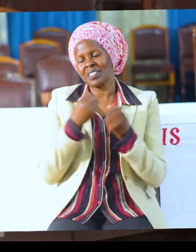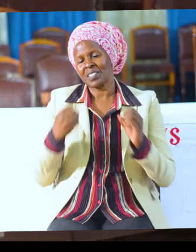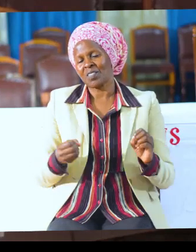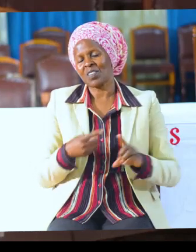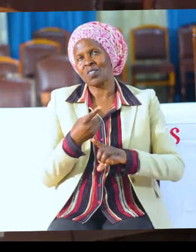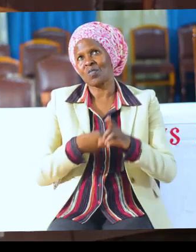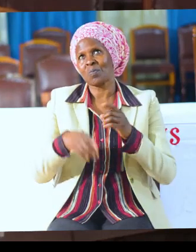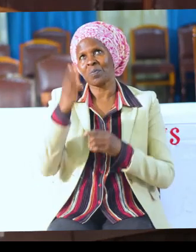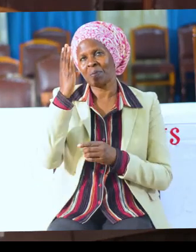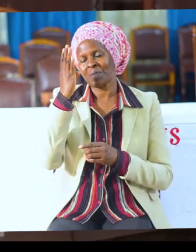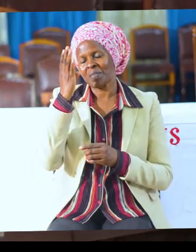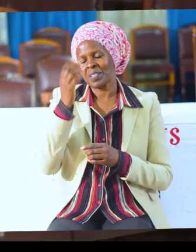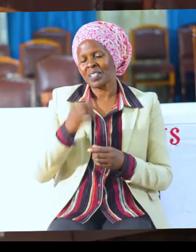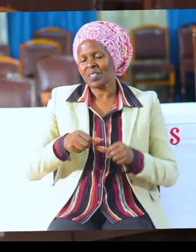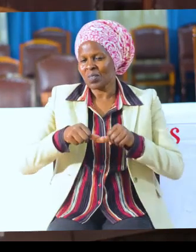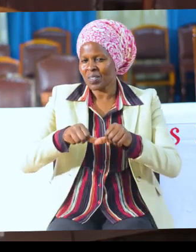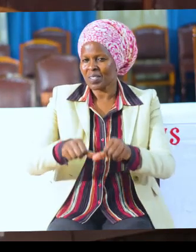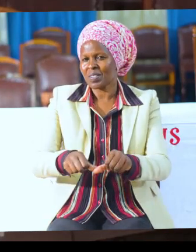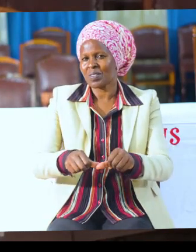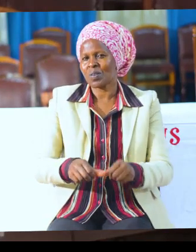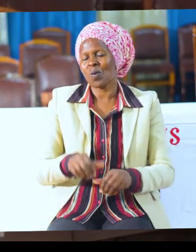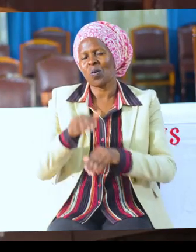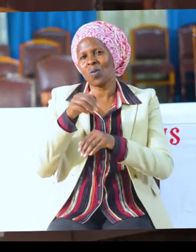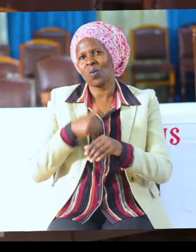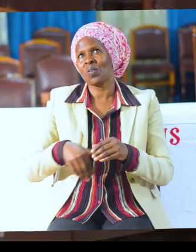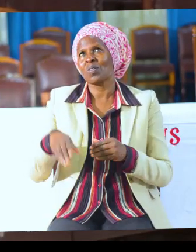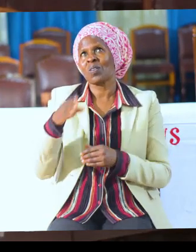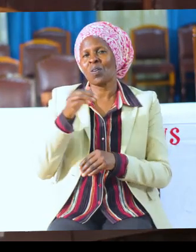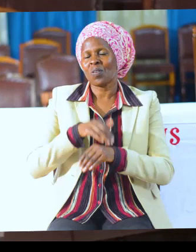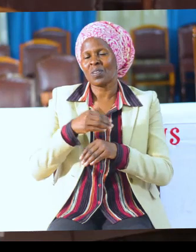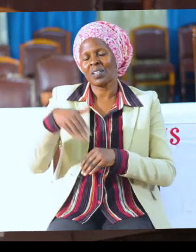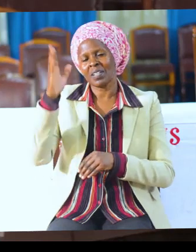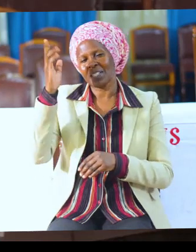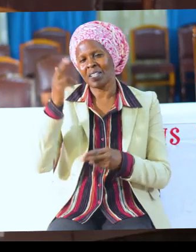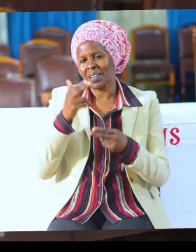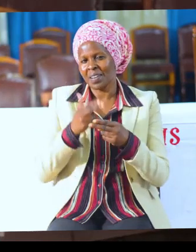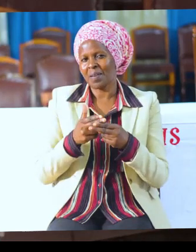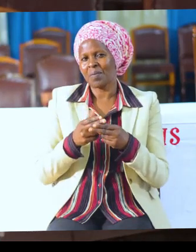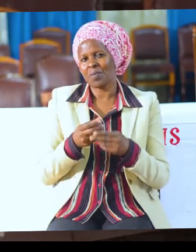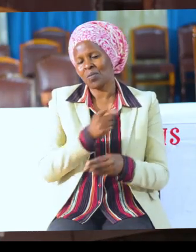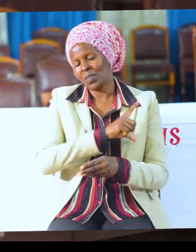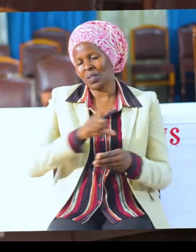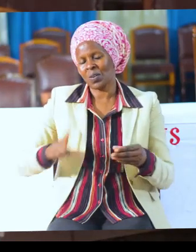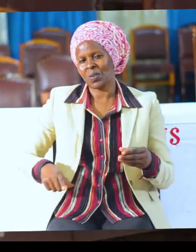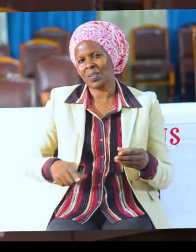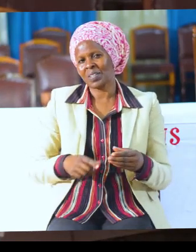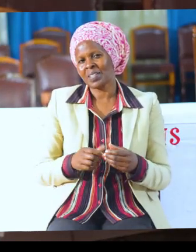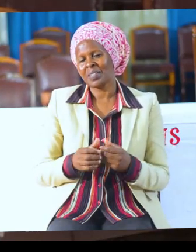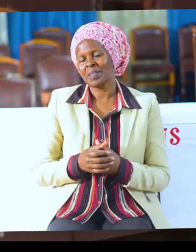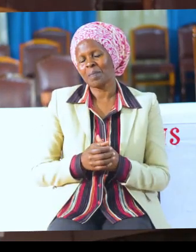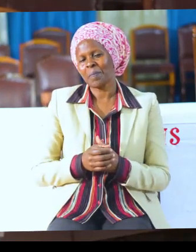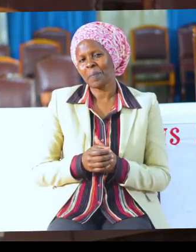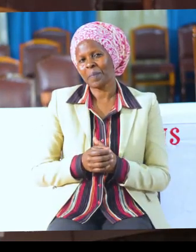salvation he has given us and continue to call on the name of the Lord and actually also